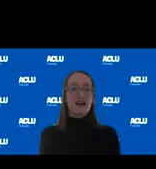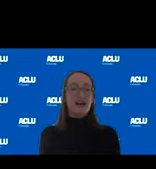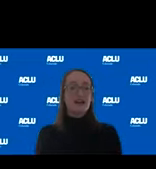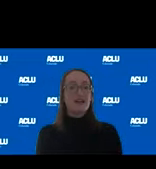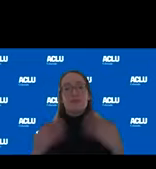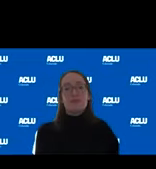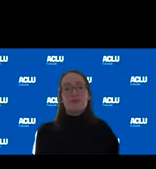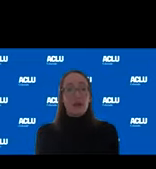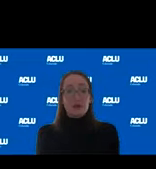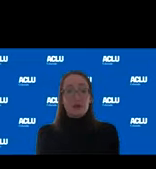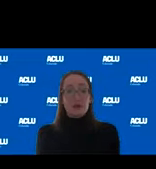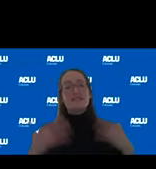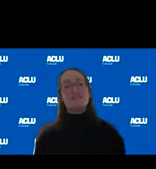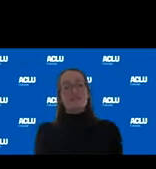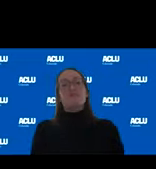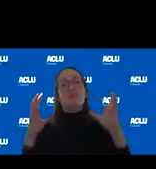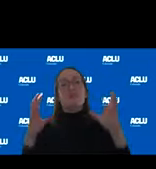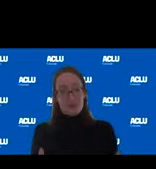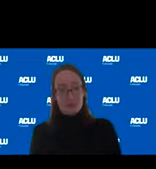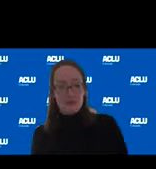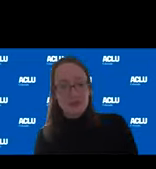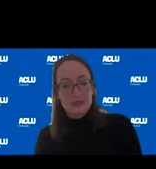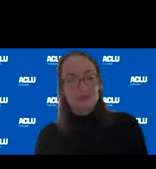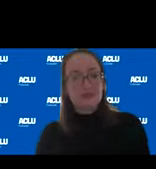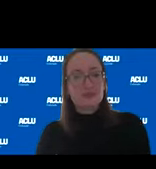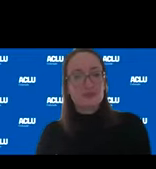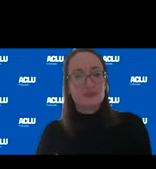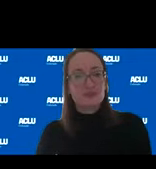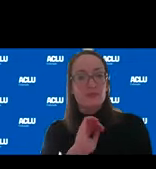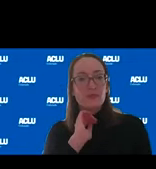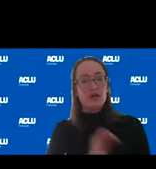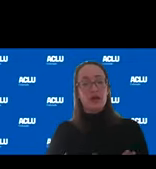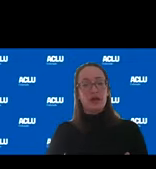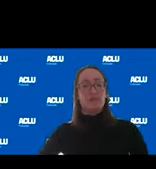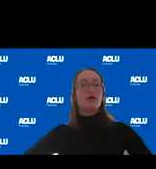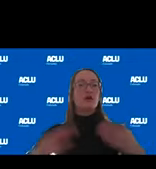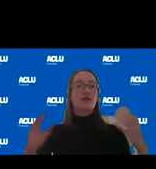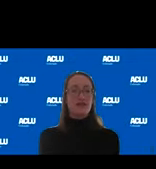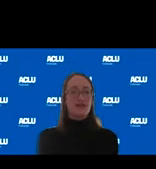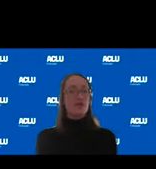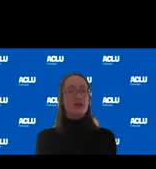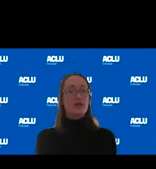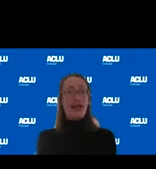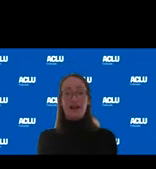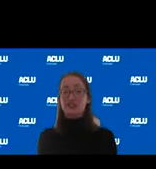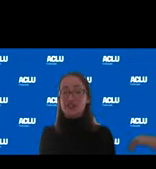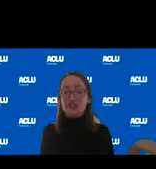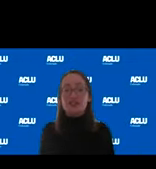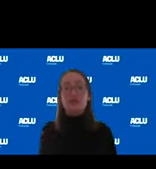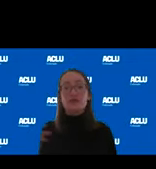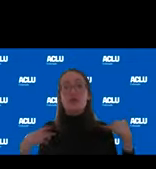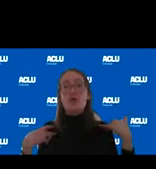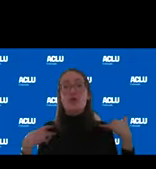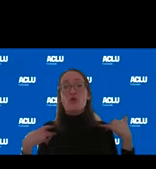yada. Bureaucracy, misinformation problems. Okay, we have suggestions that